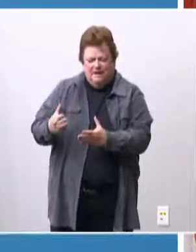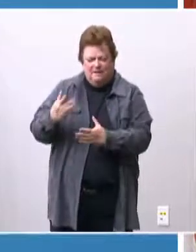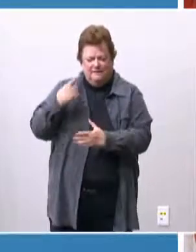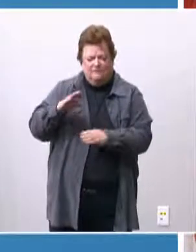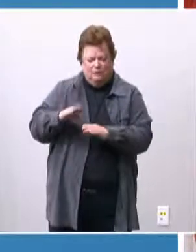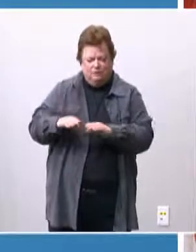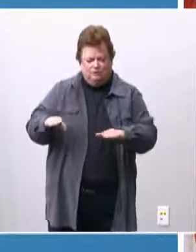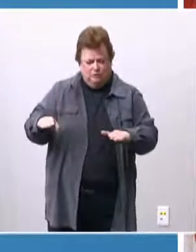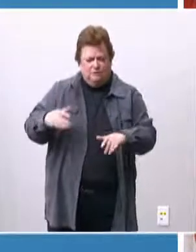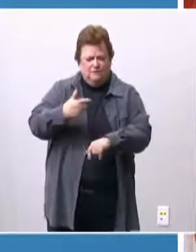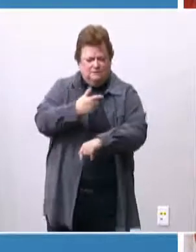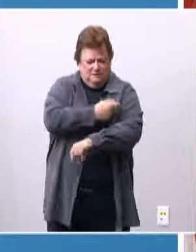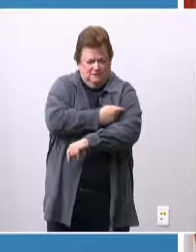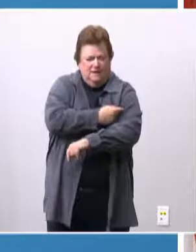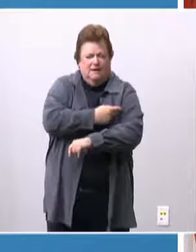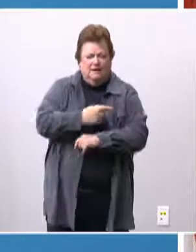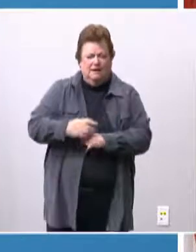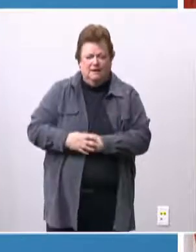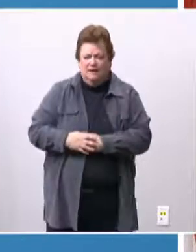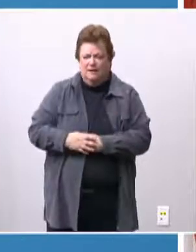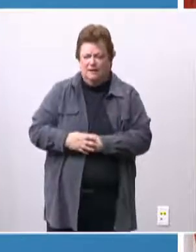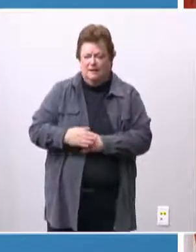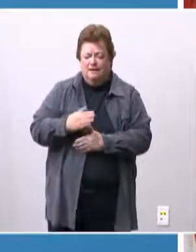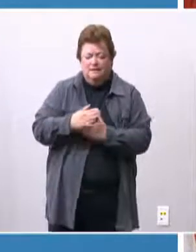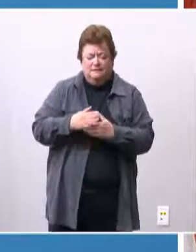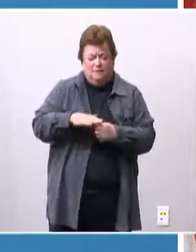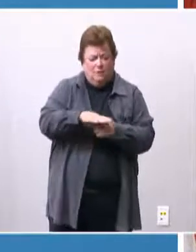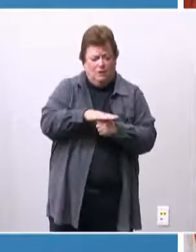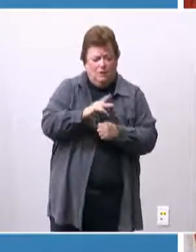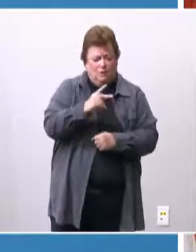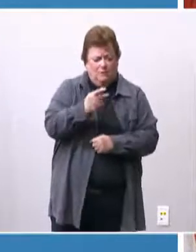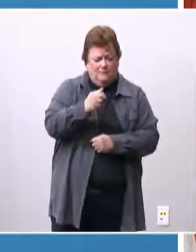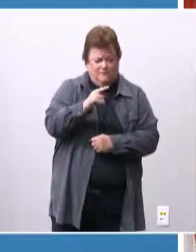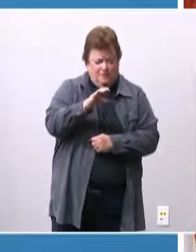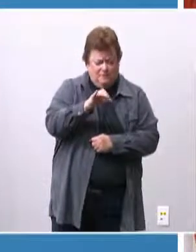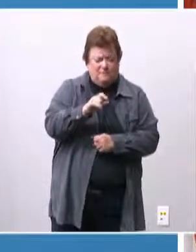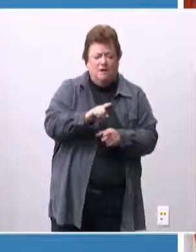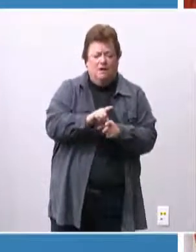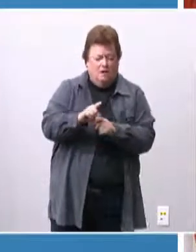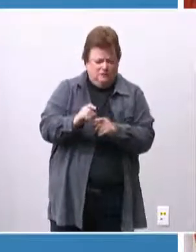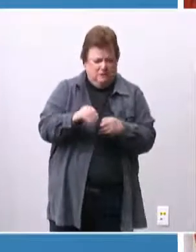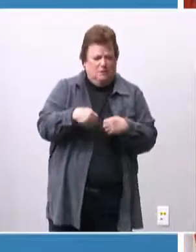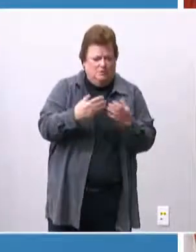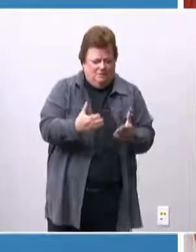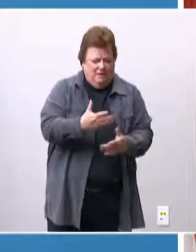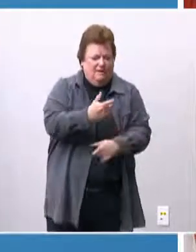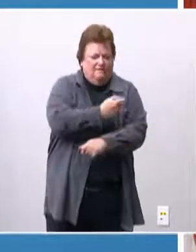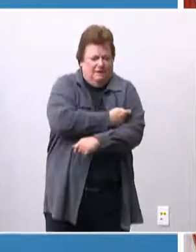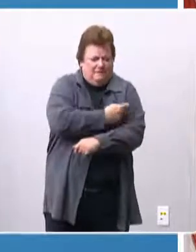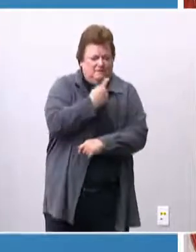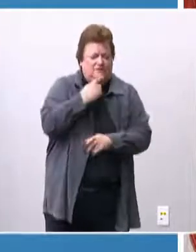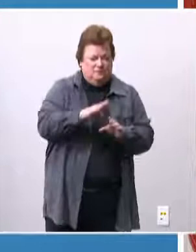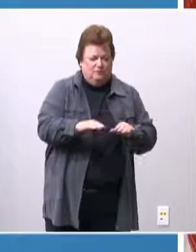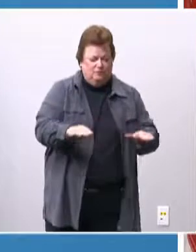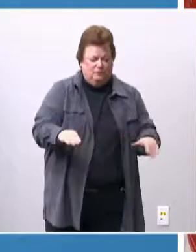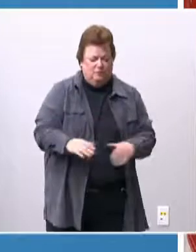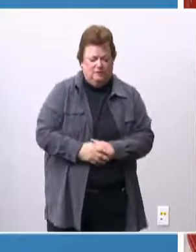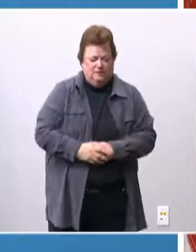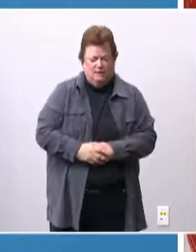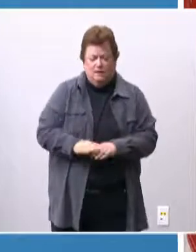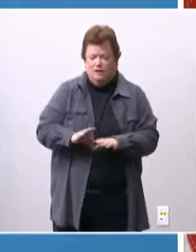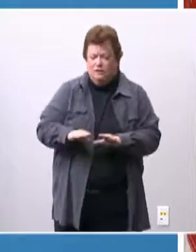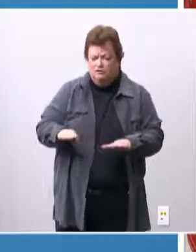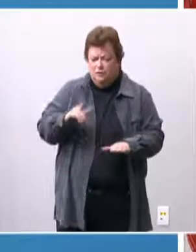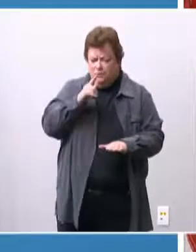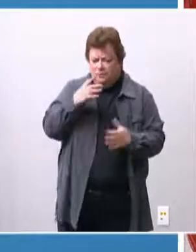children's COVID-19 vaccine. Some local pharmacies are also offering the vaccine as well. Children who